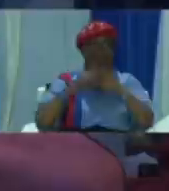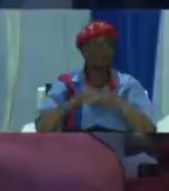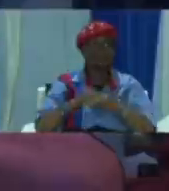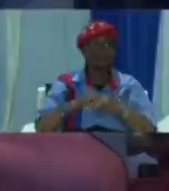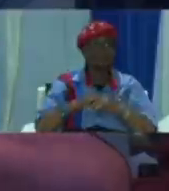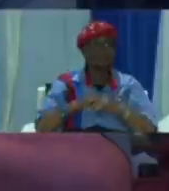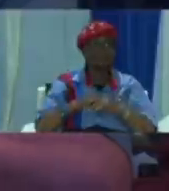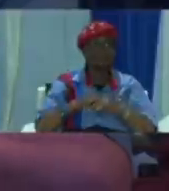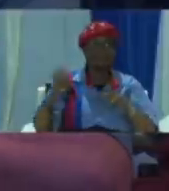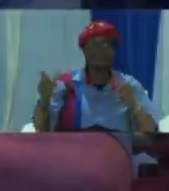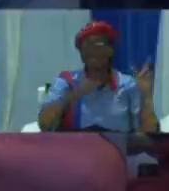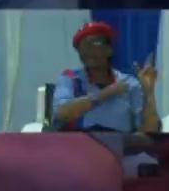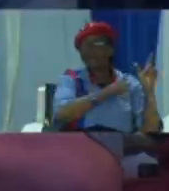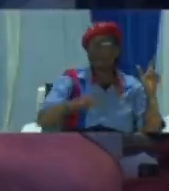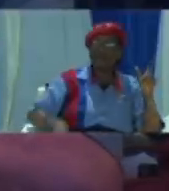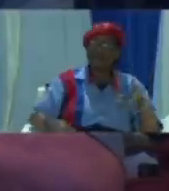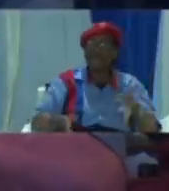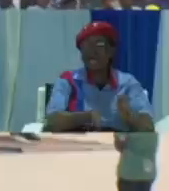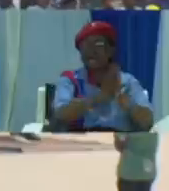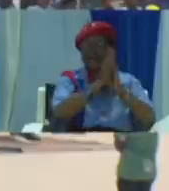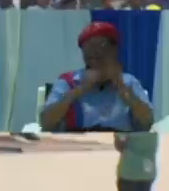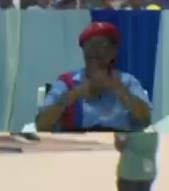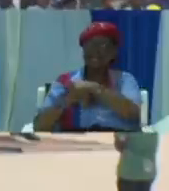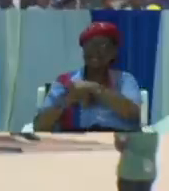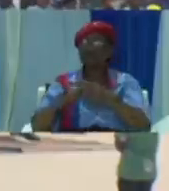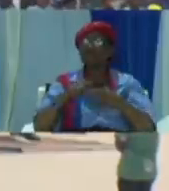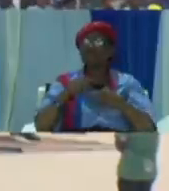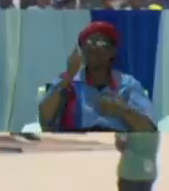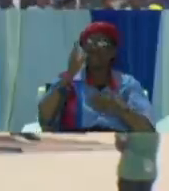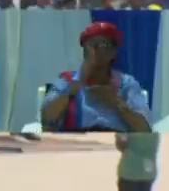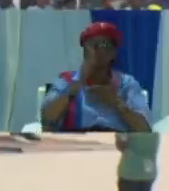The Lord asked me to tell someone,